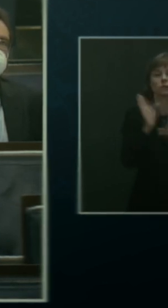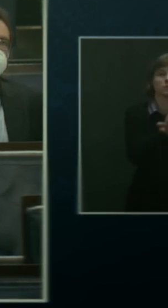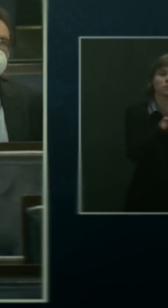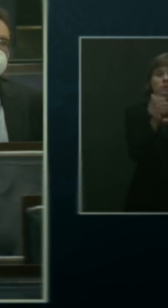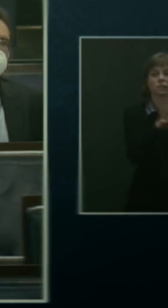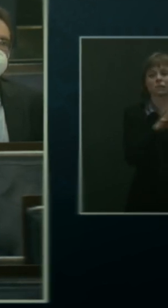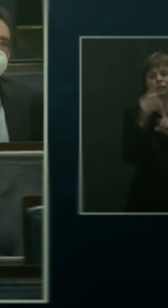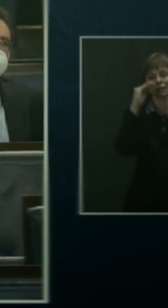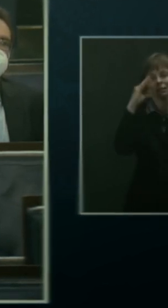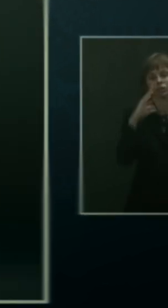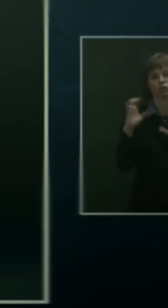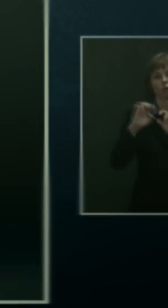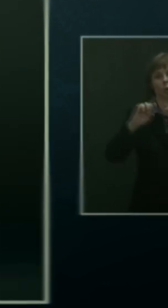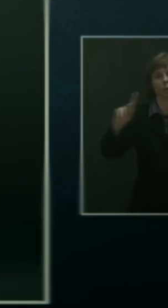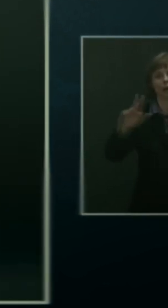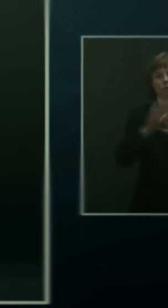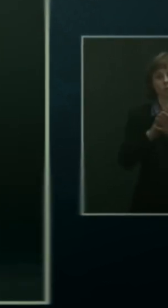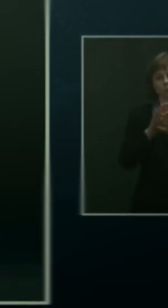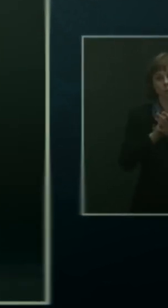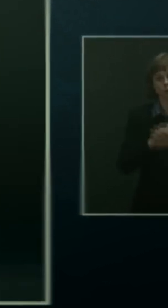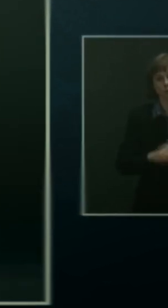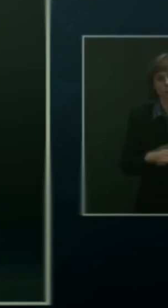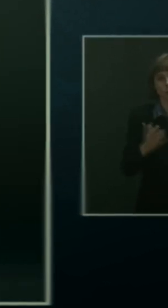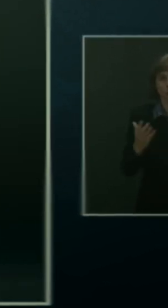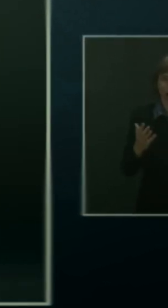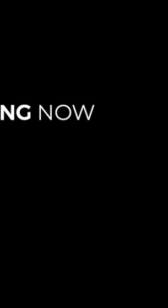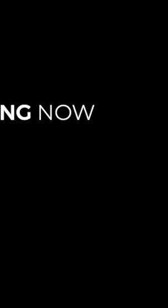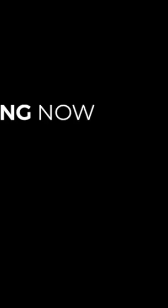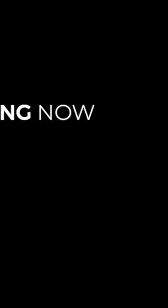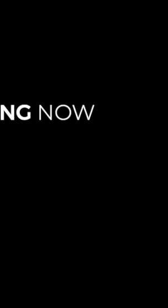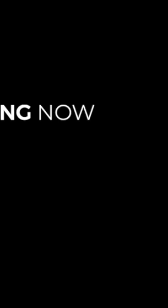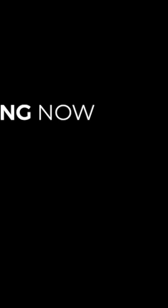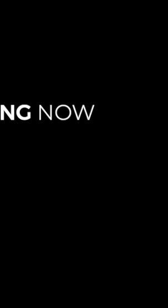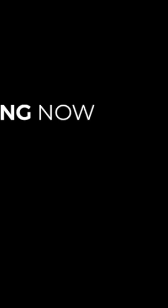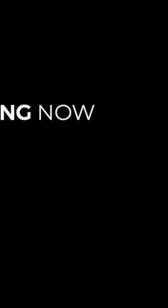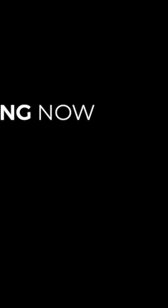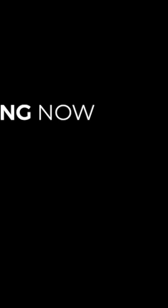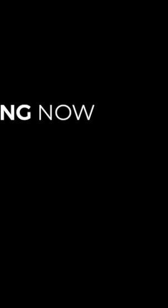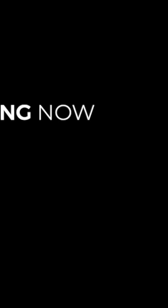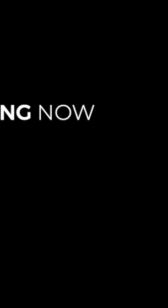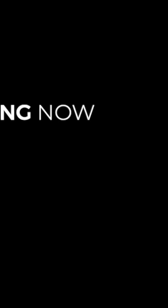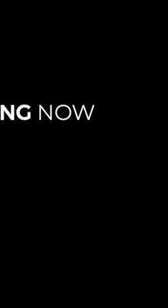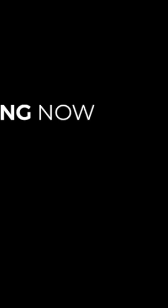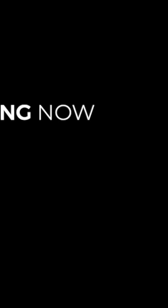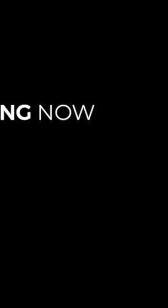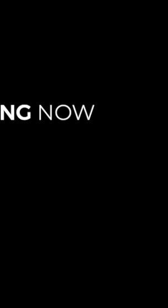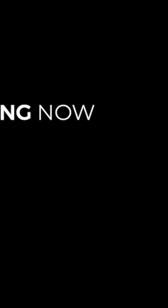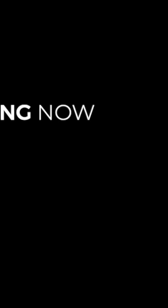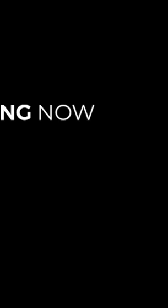back? Well, one, I'm just going to reject the premise.